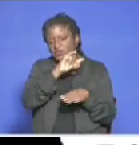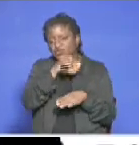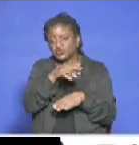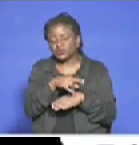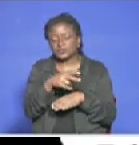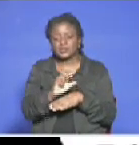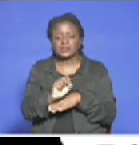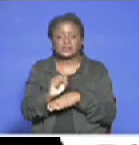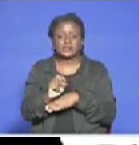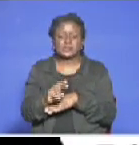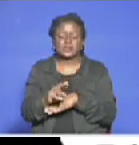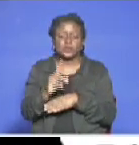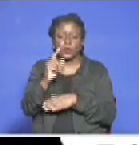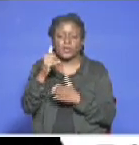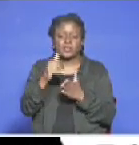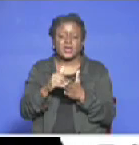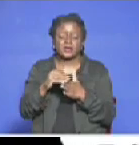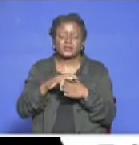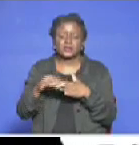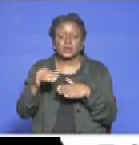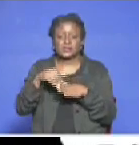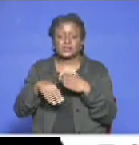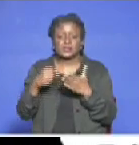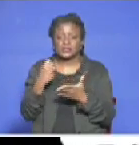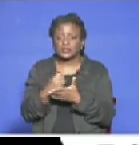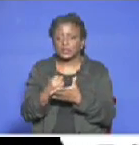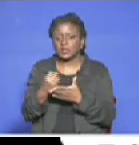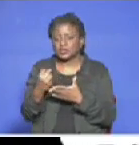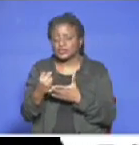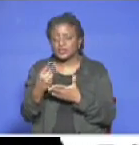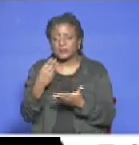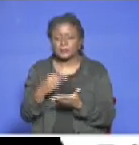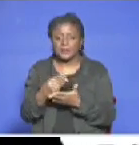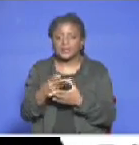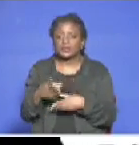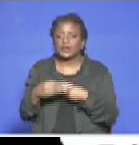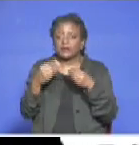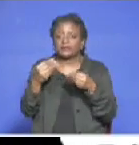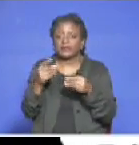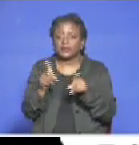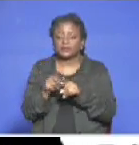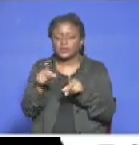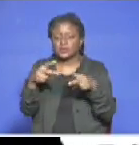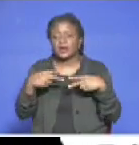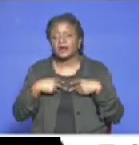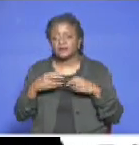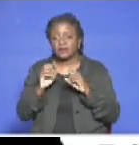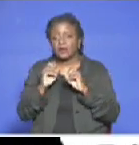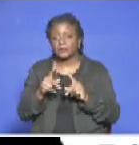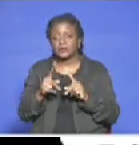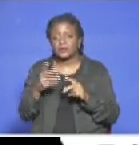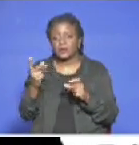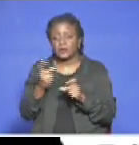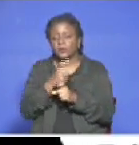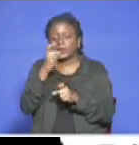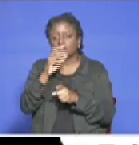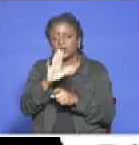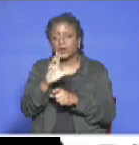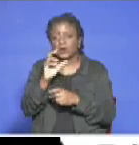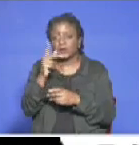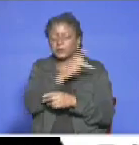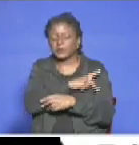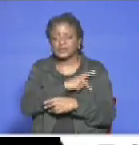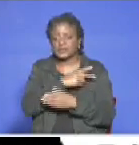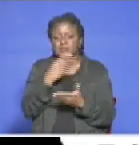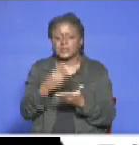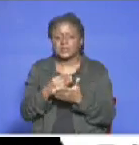senior, $1,000 in scholarship money is offered, as well as you have the opportunity of winning your own personal cash